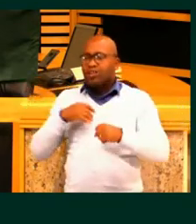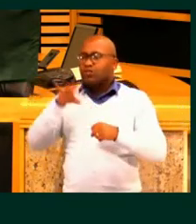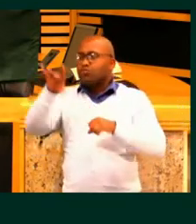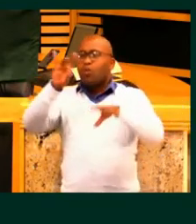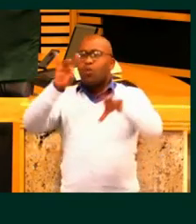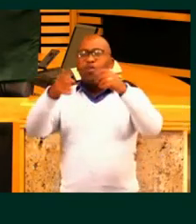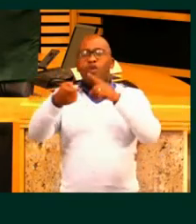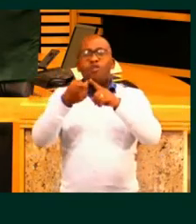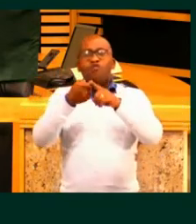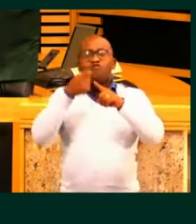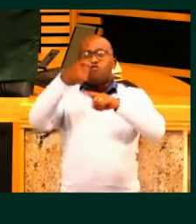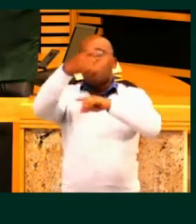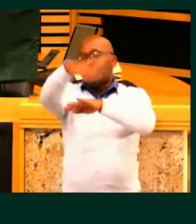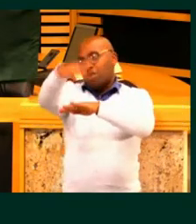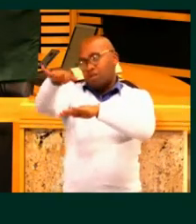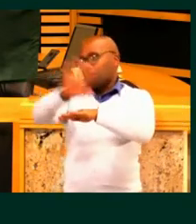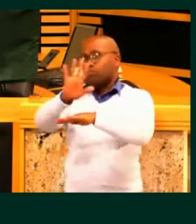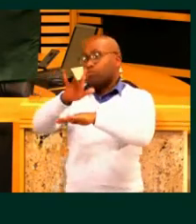schols